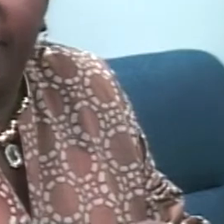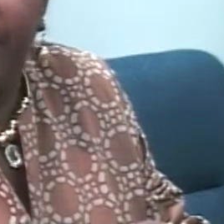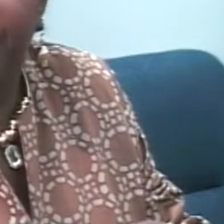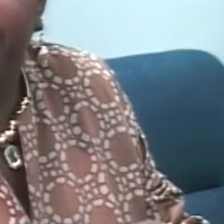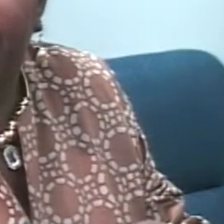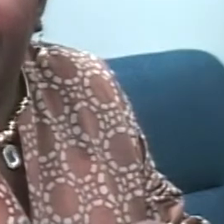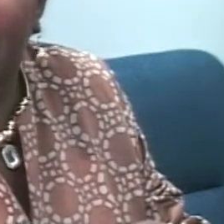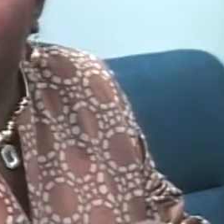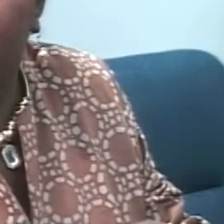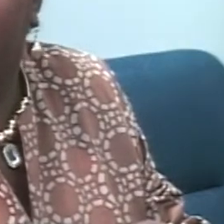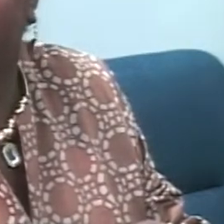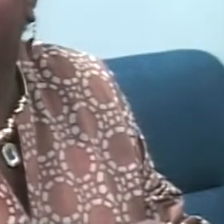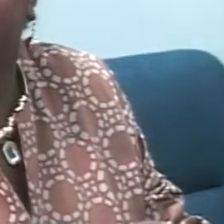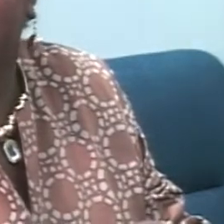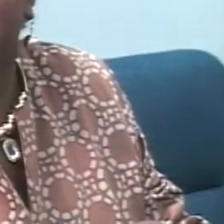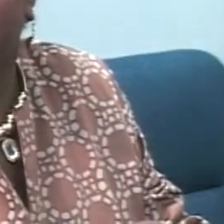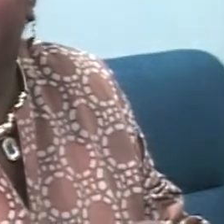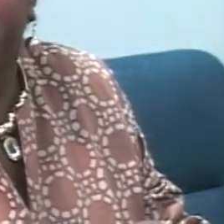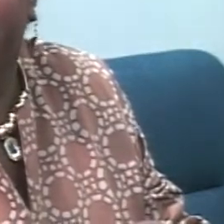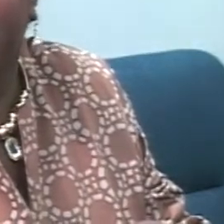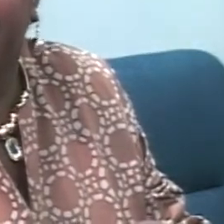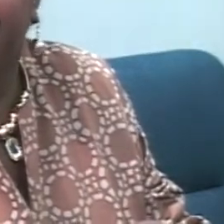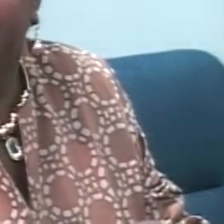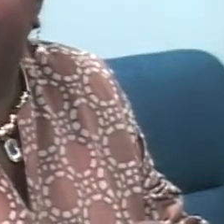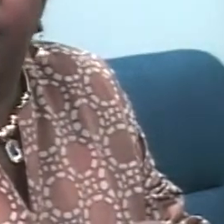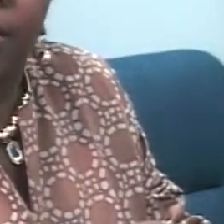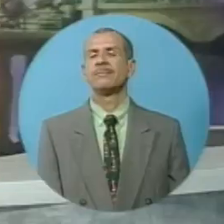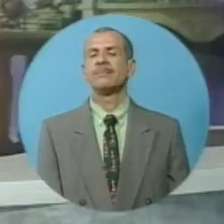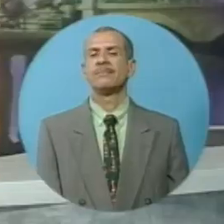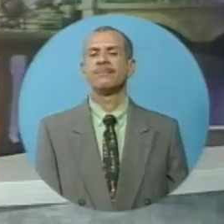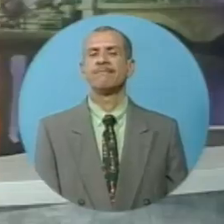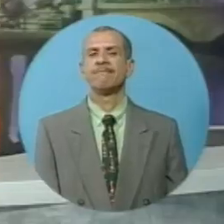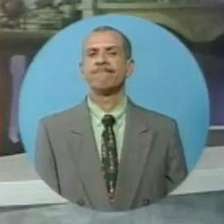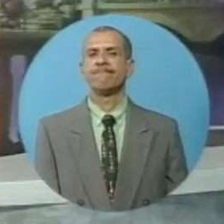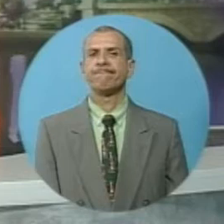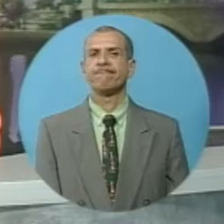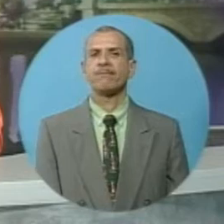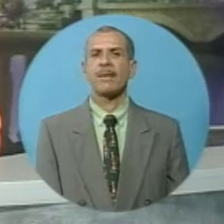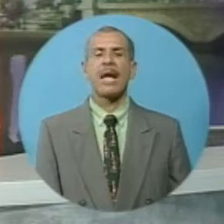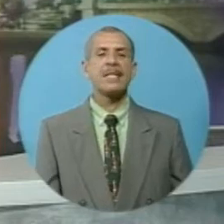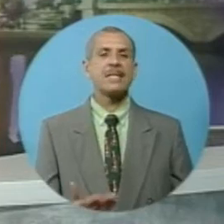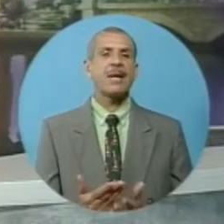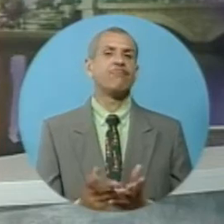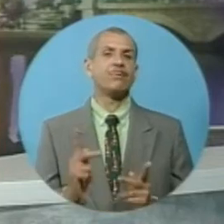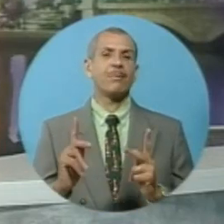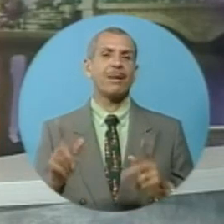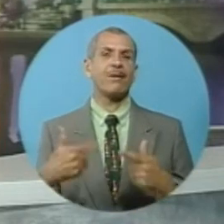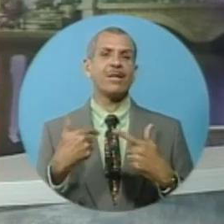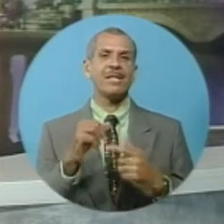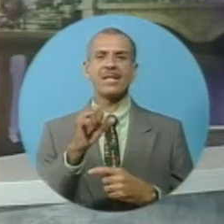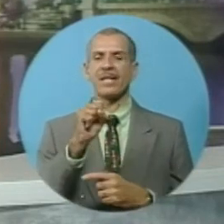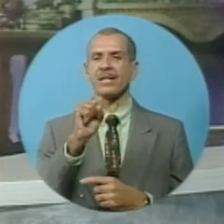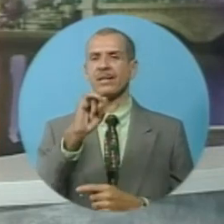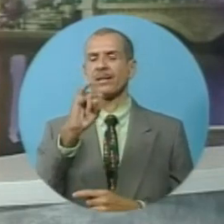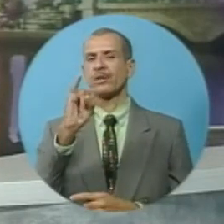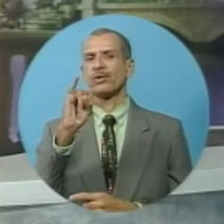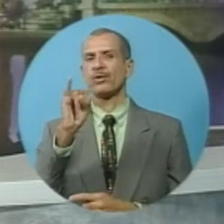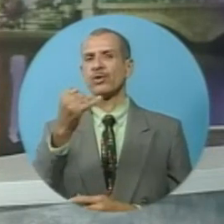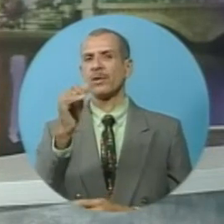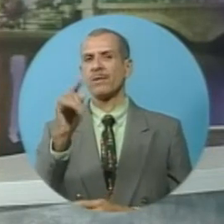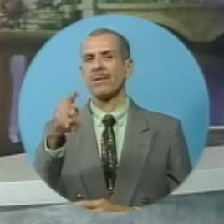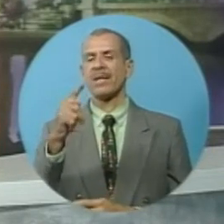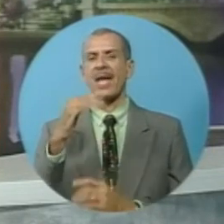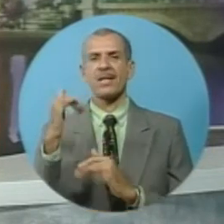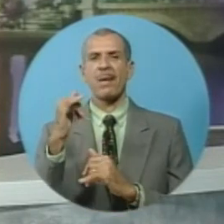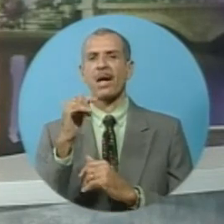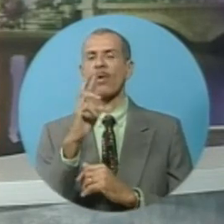So that is what we're looking to do. Well, some residents of St. Joseph are being advised to expect